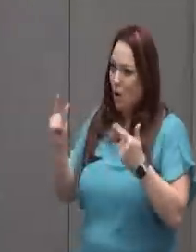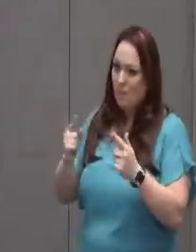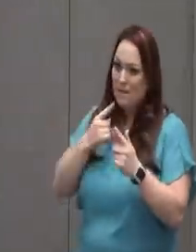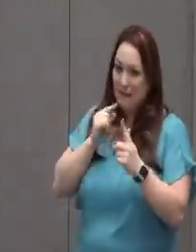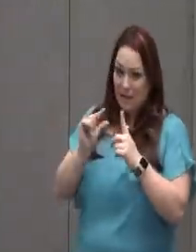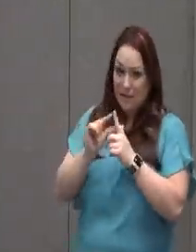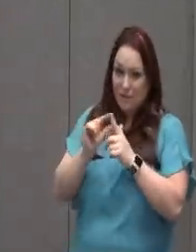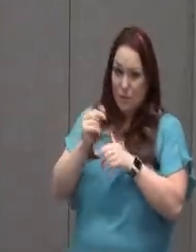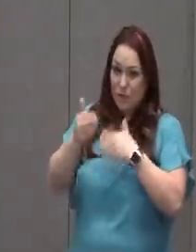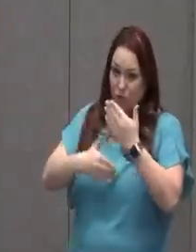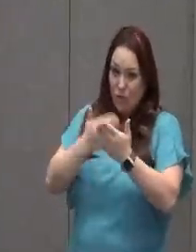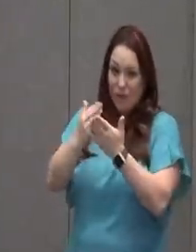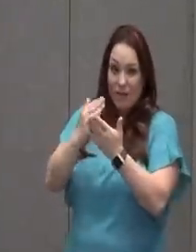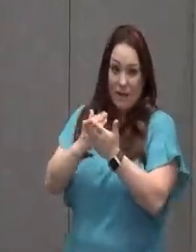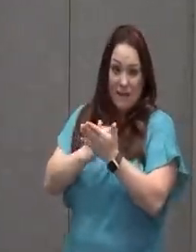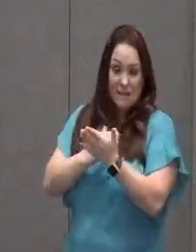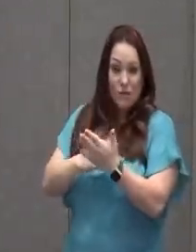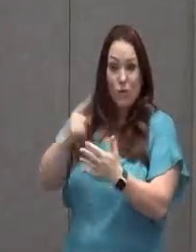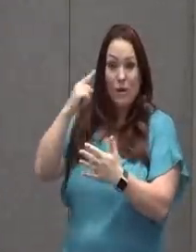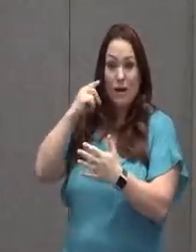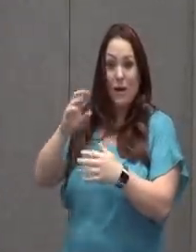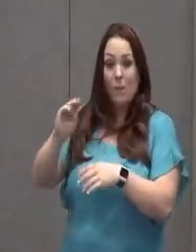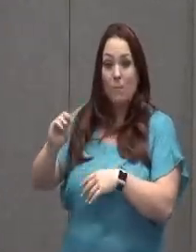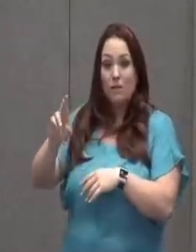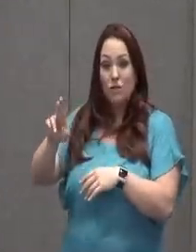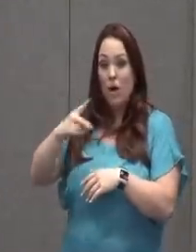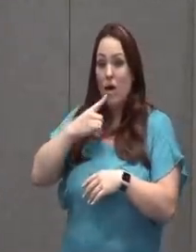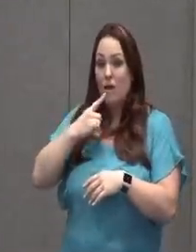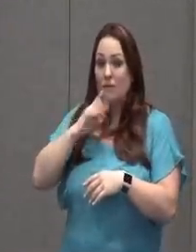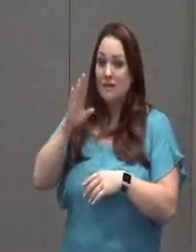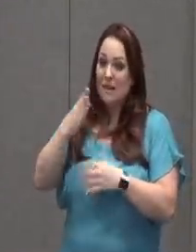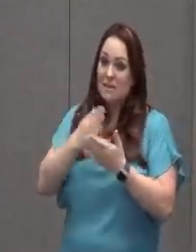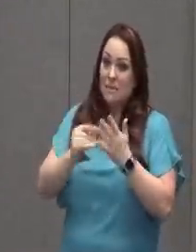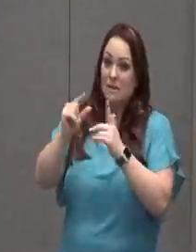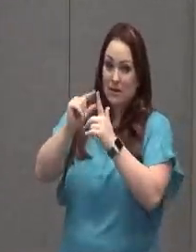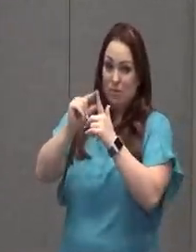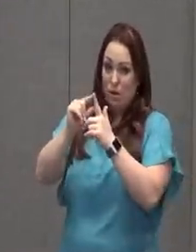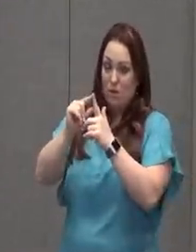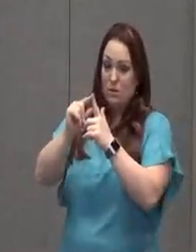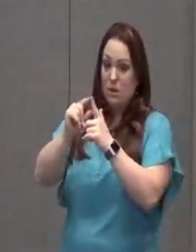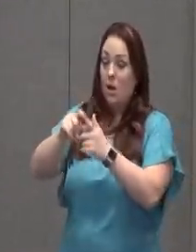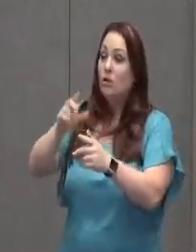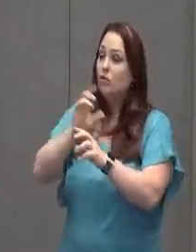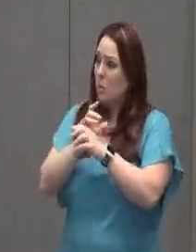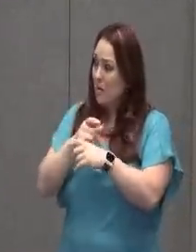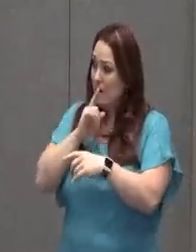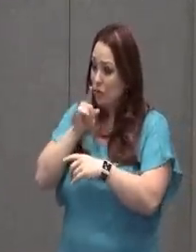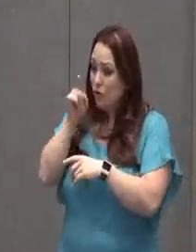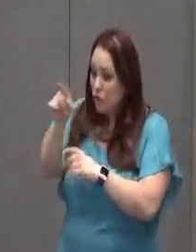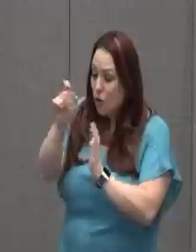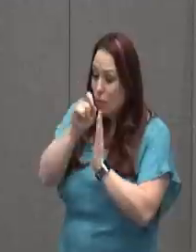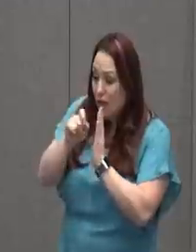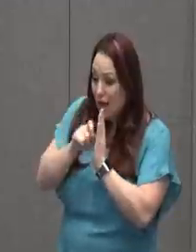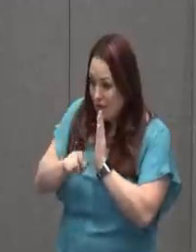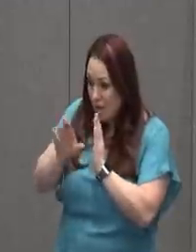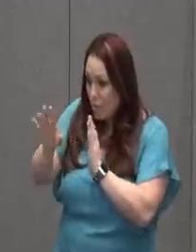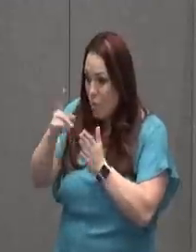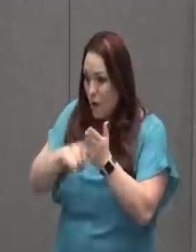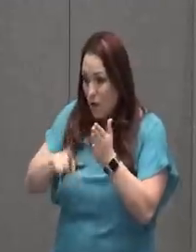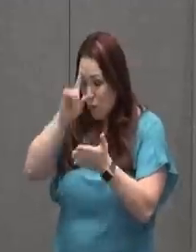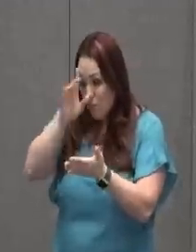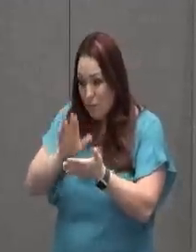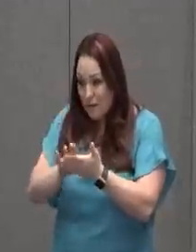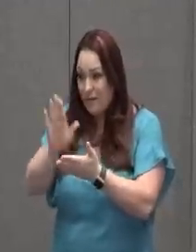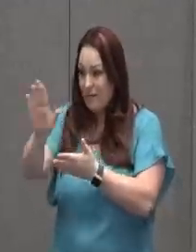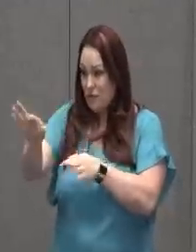words throughout the lesson. You'll hear Mr. R saying some of them. So jot down what you think the definition is, and we